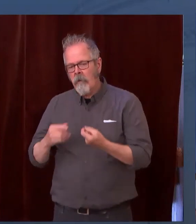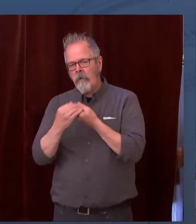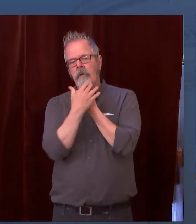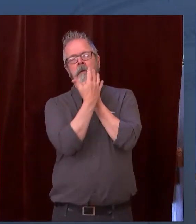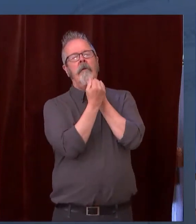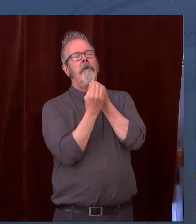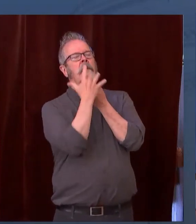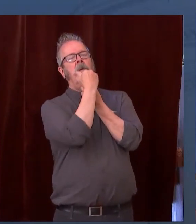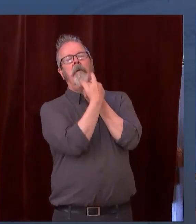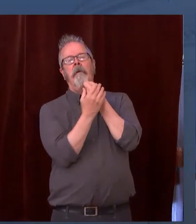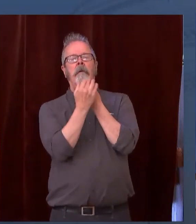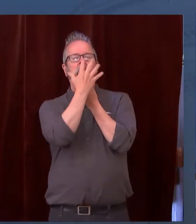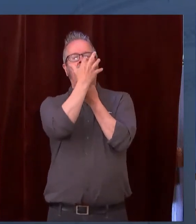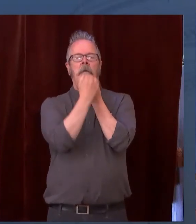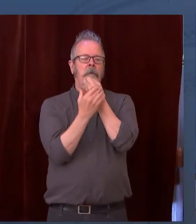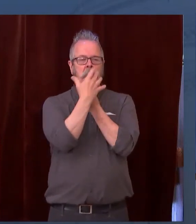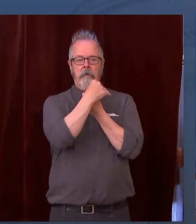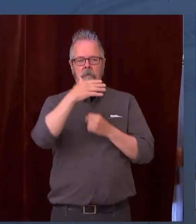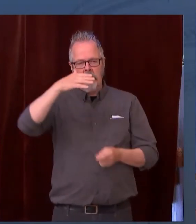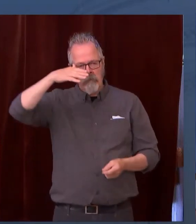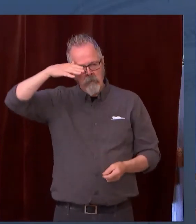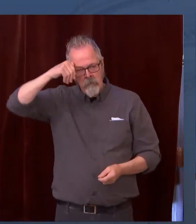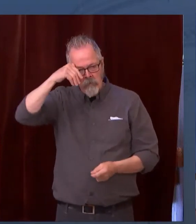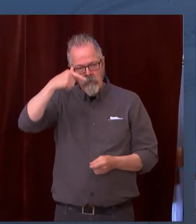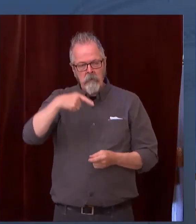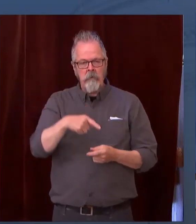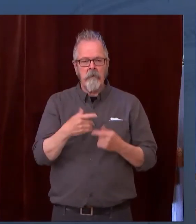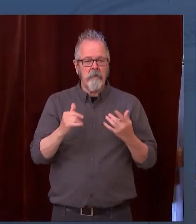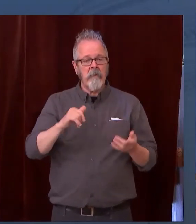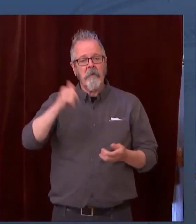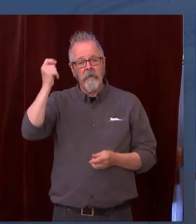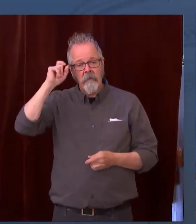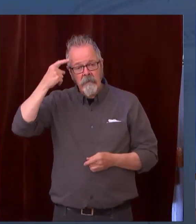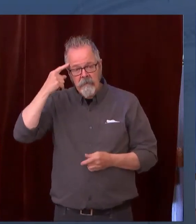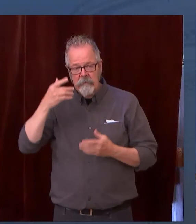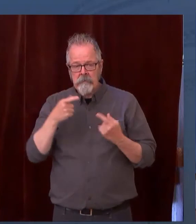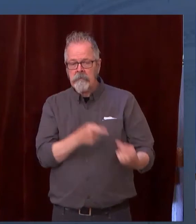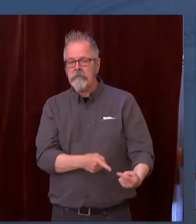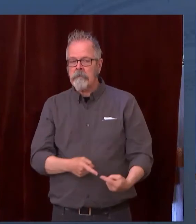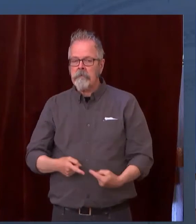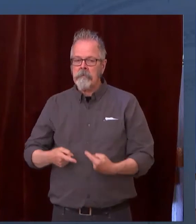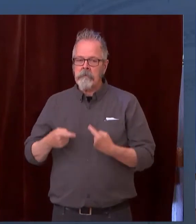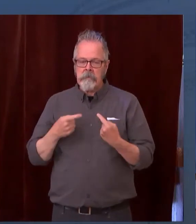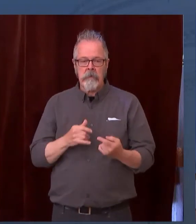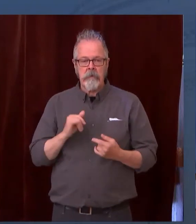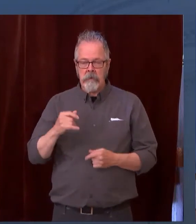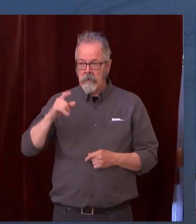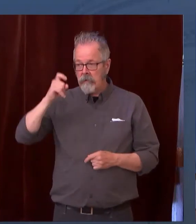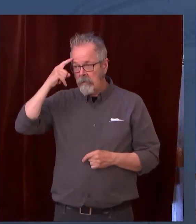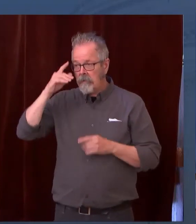virus has some common trend, which is it can come back. And we've got to be aggressive.